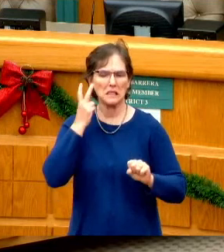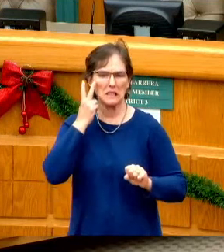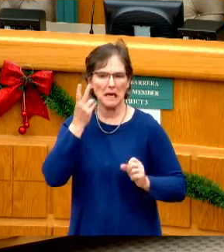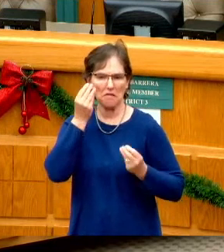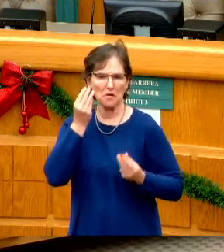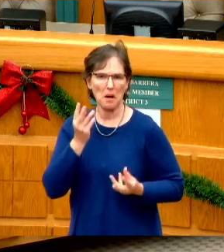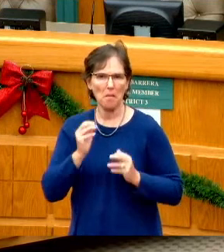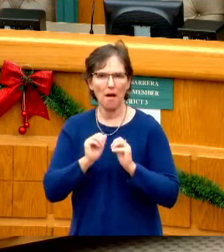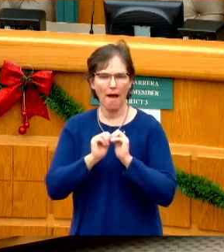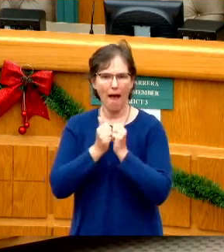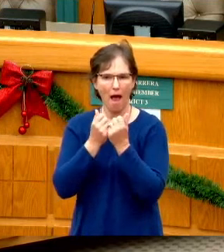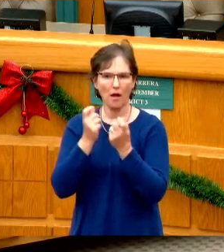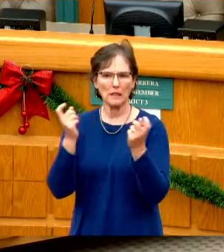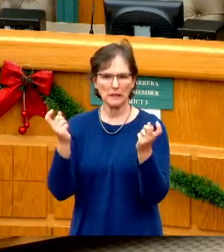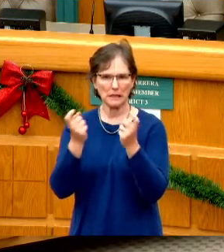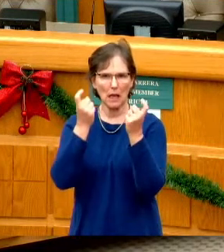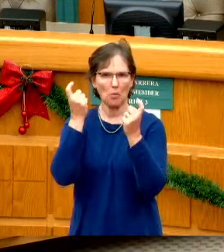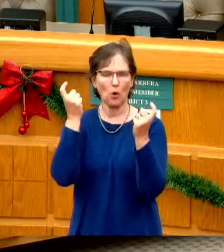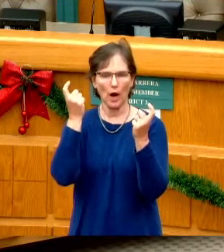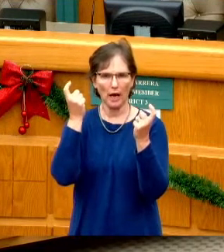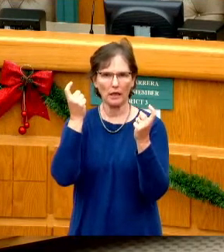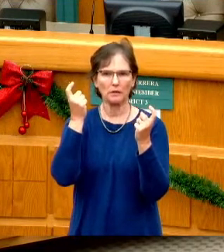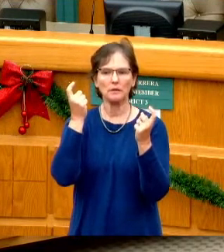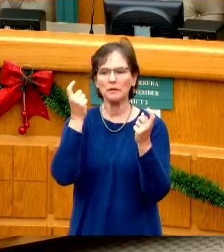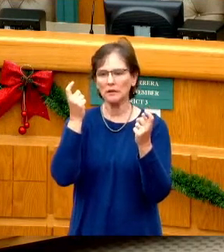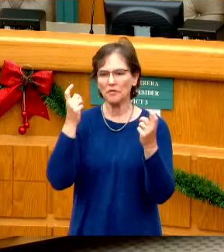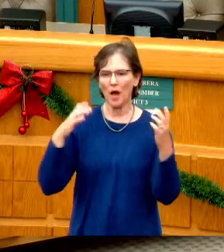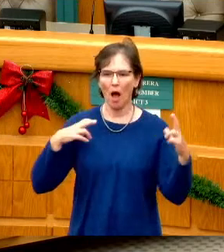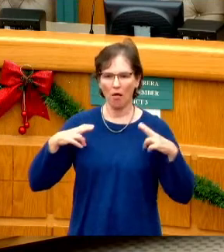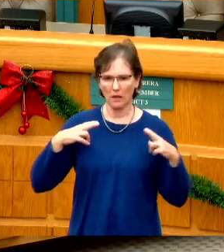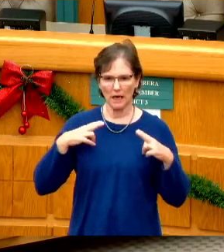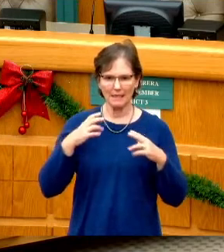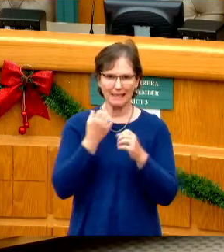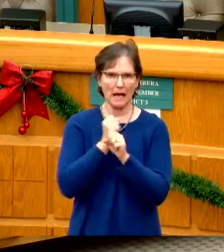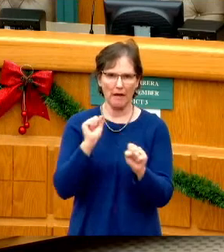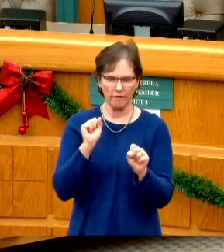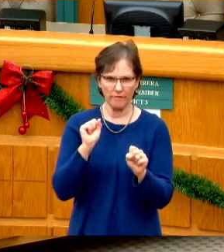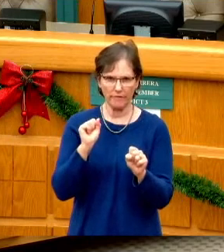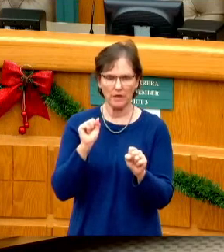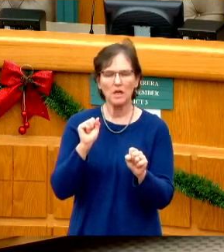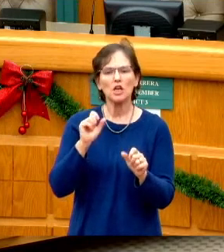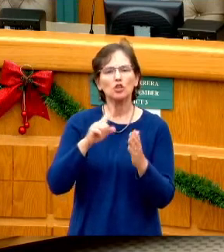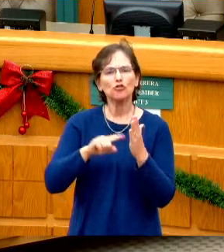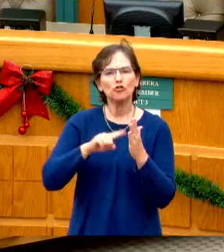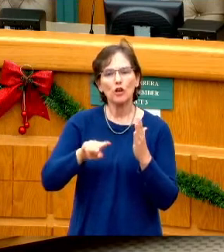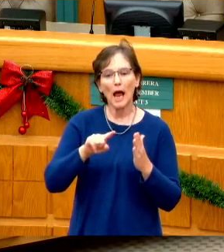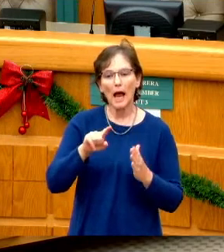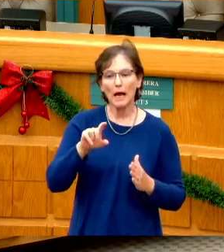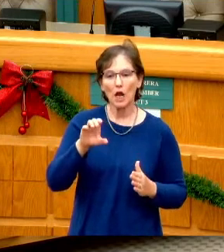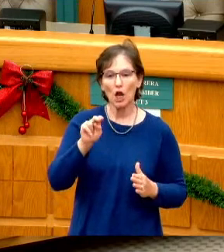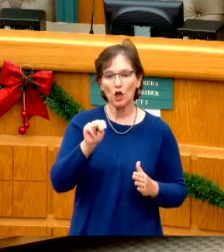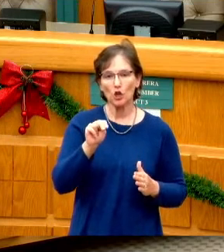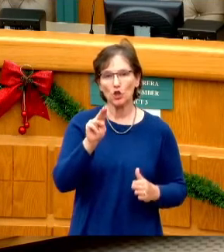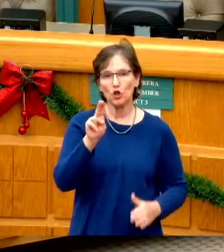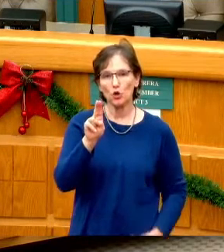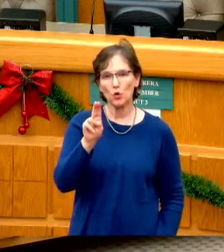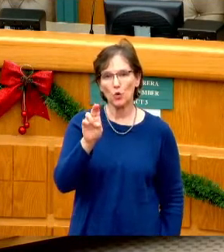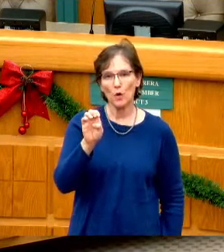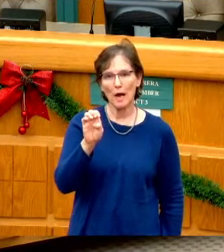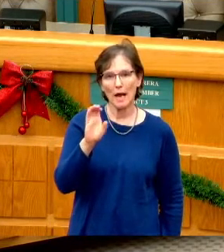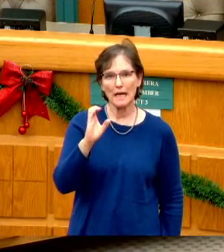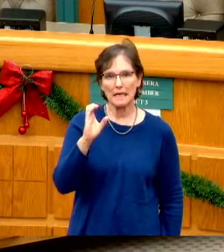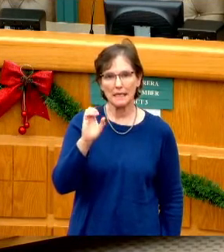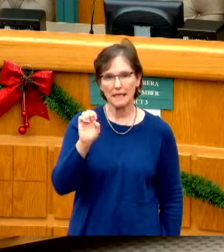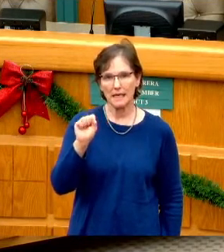out nuecesknows.com. Is that right? Can I get a confirmation? Yep, .com,